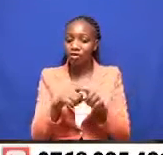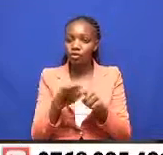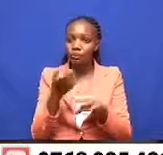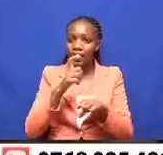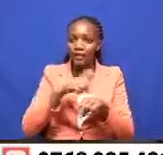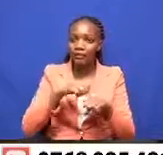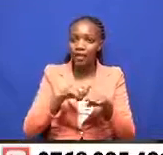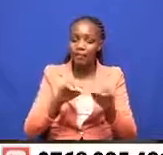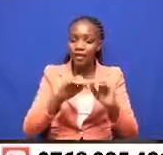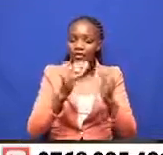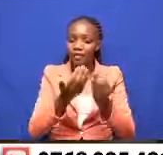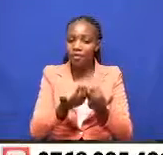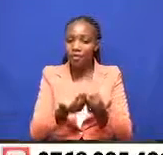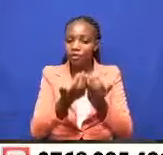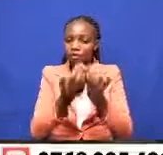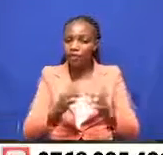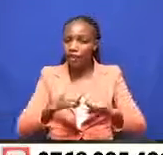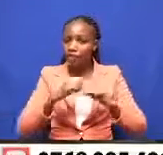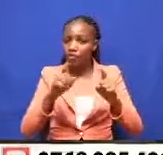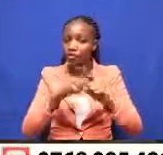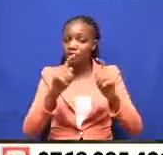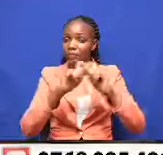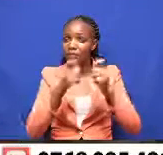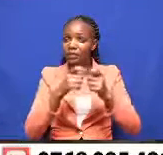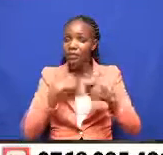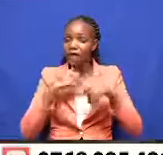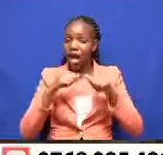the boat is stabilized, I will still